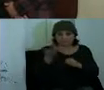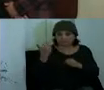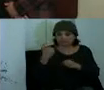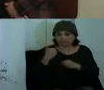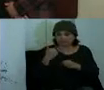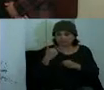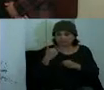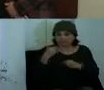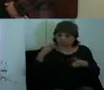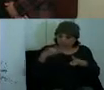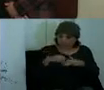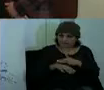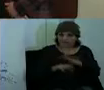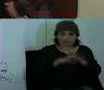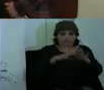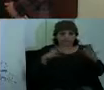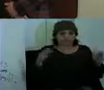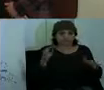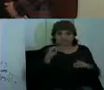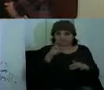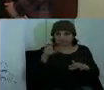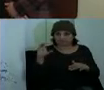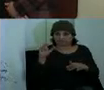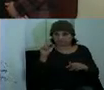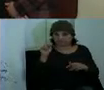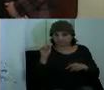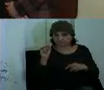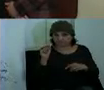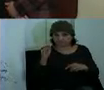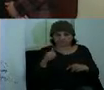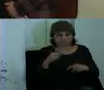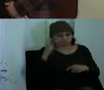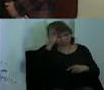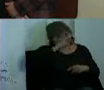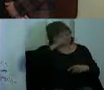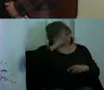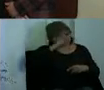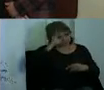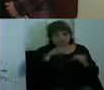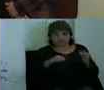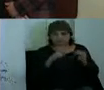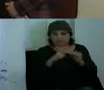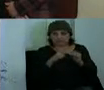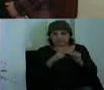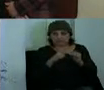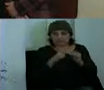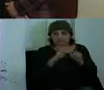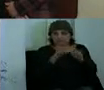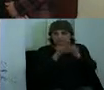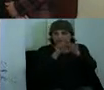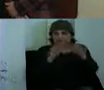doors of MCCLA, I knew nothing about Kwanzaa.